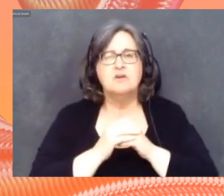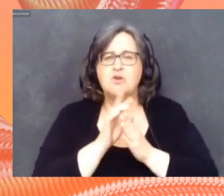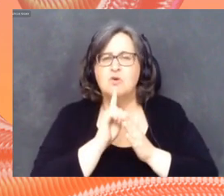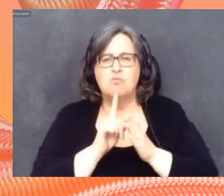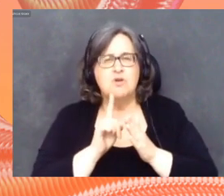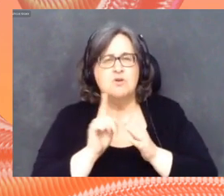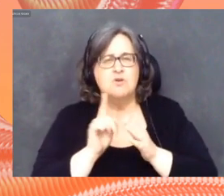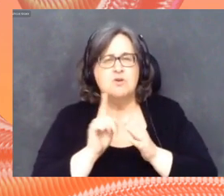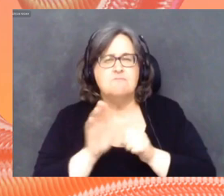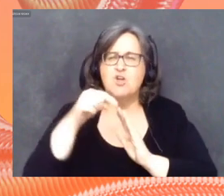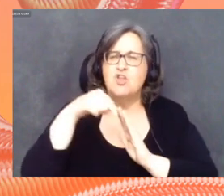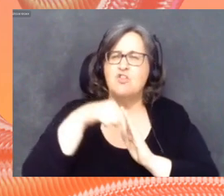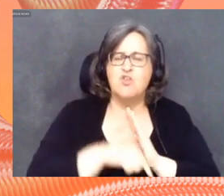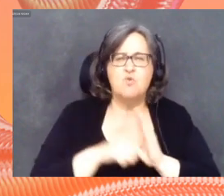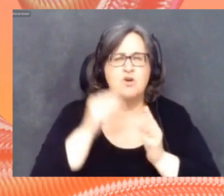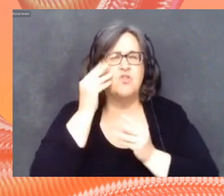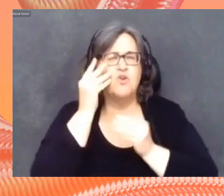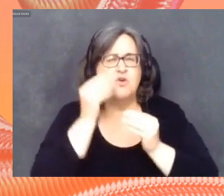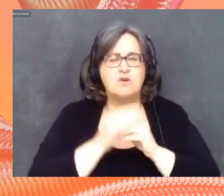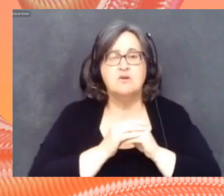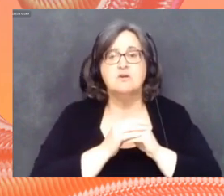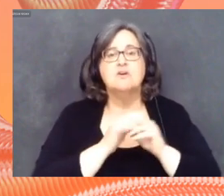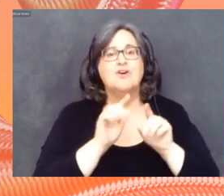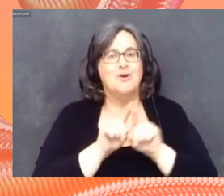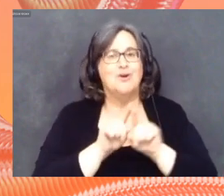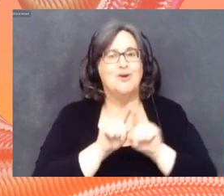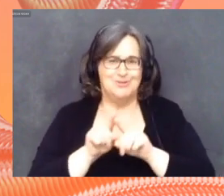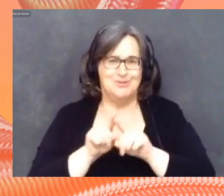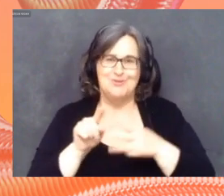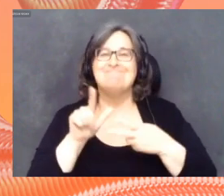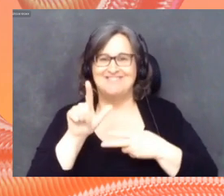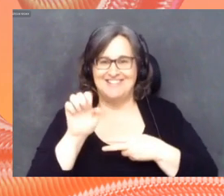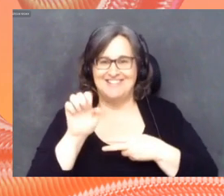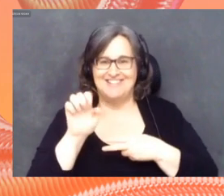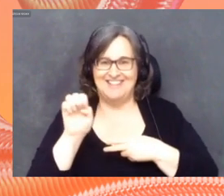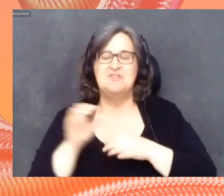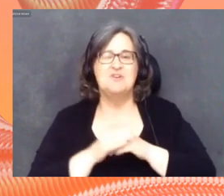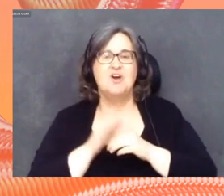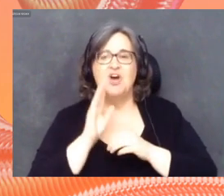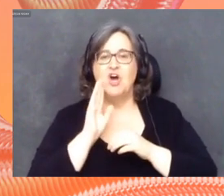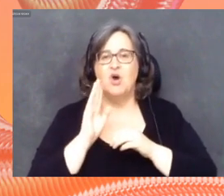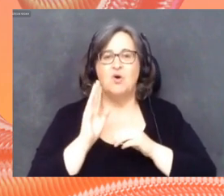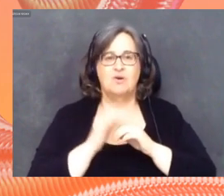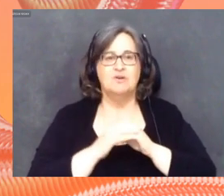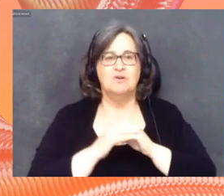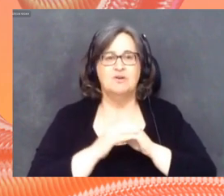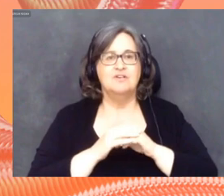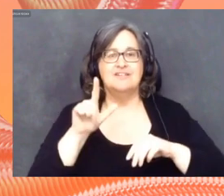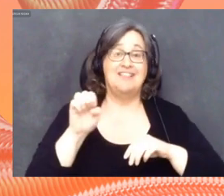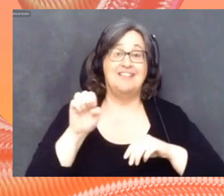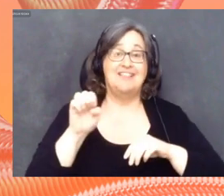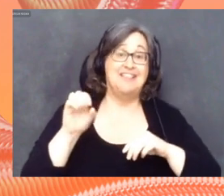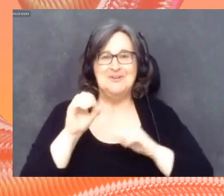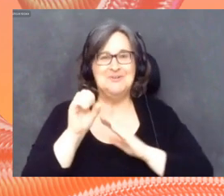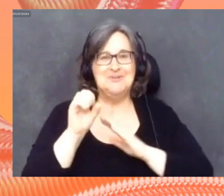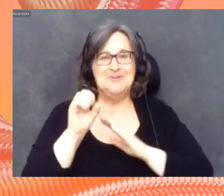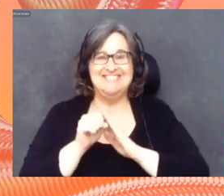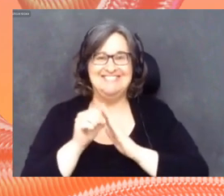out. Fixed signs are also Leo, so it's like I'm gonna shine consistently. Leo season.